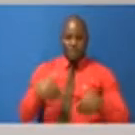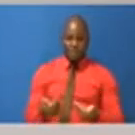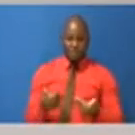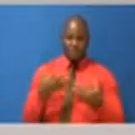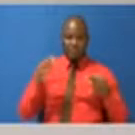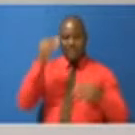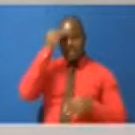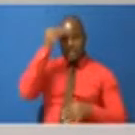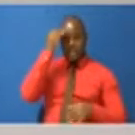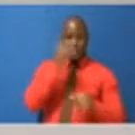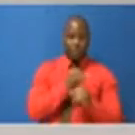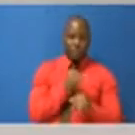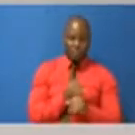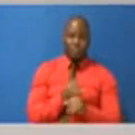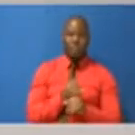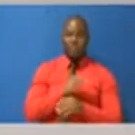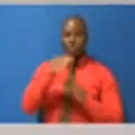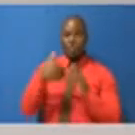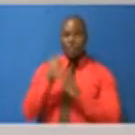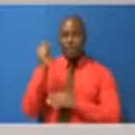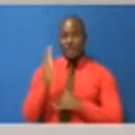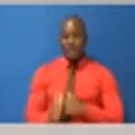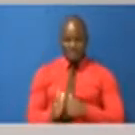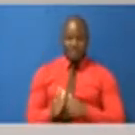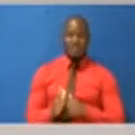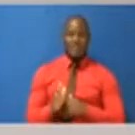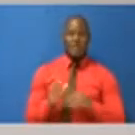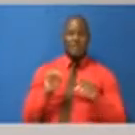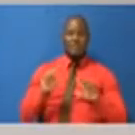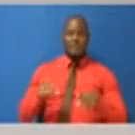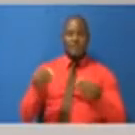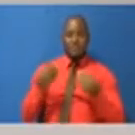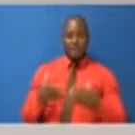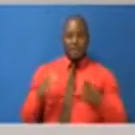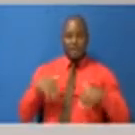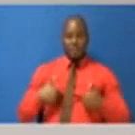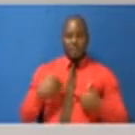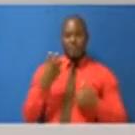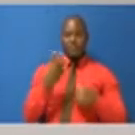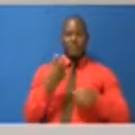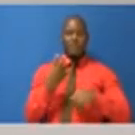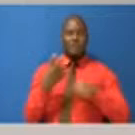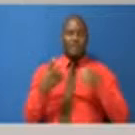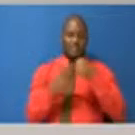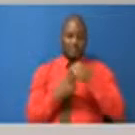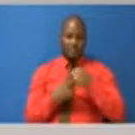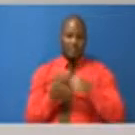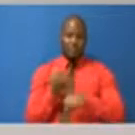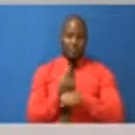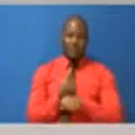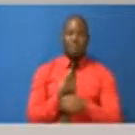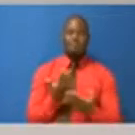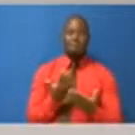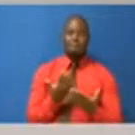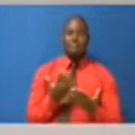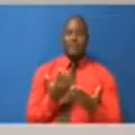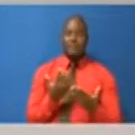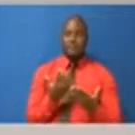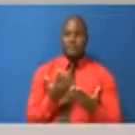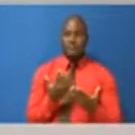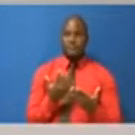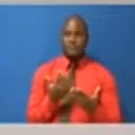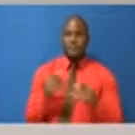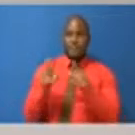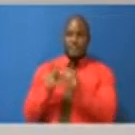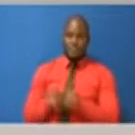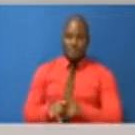free education and jobs for people across kenya and you can read my manifesto on harmon47.com through strategy this was